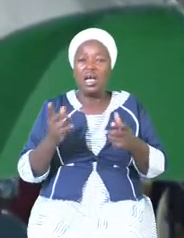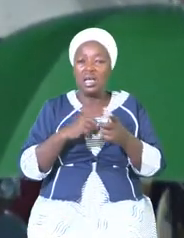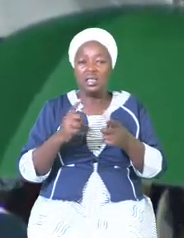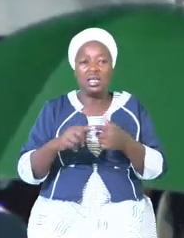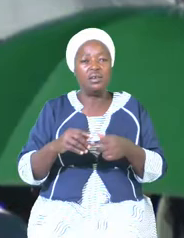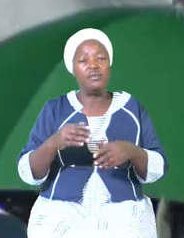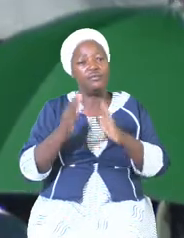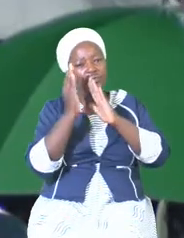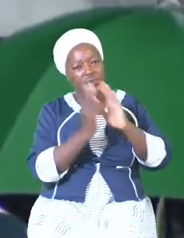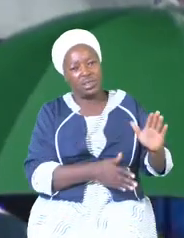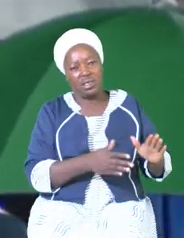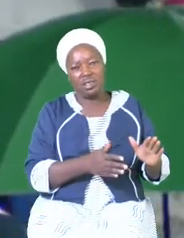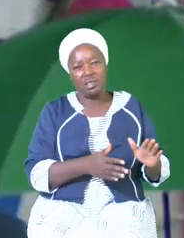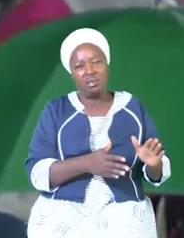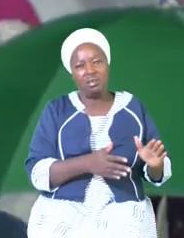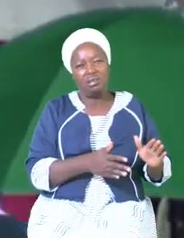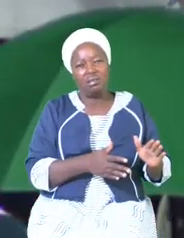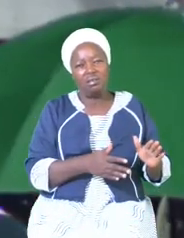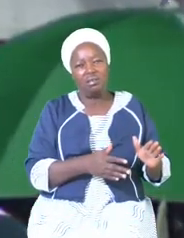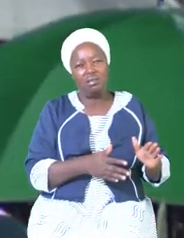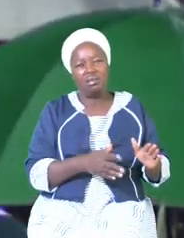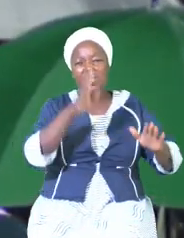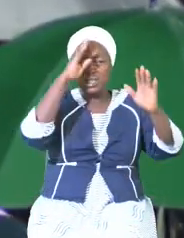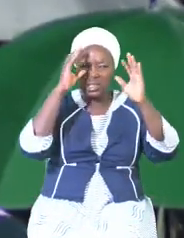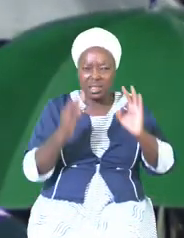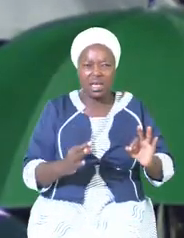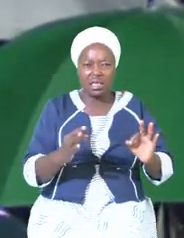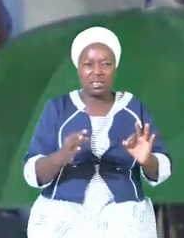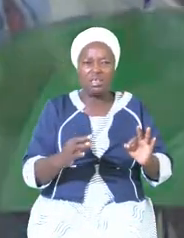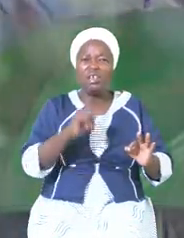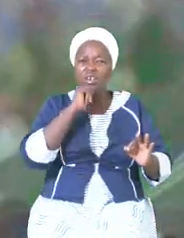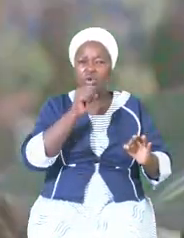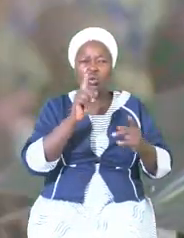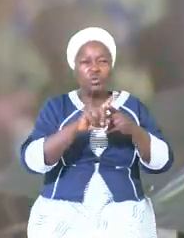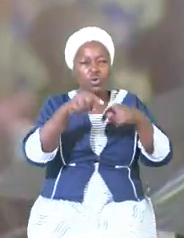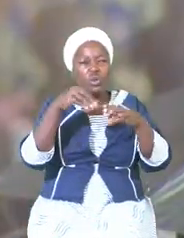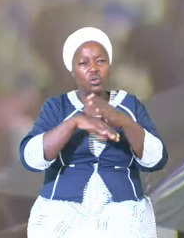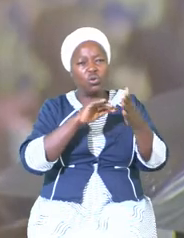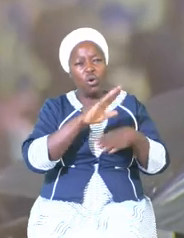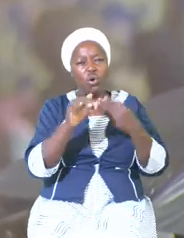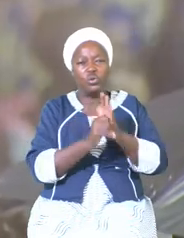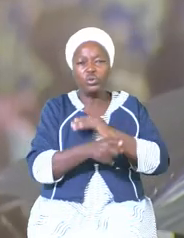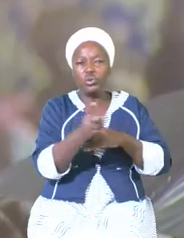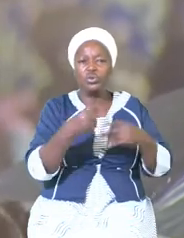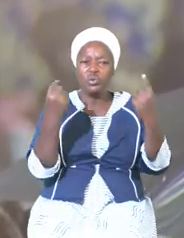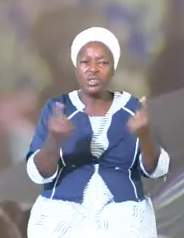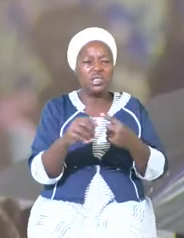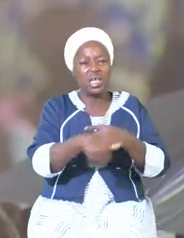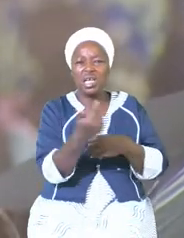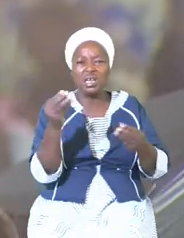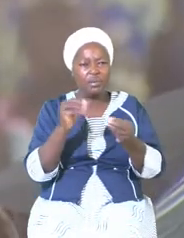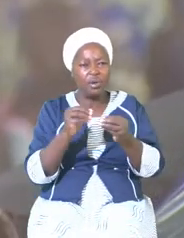abandon. I will not go that direction anymore. Lord, forgive. Lord, save